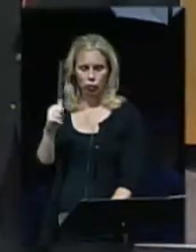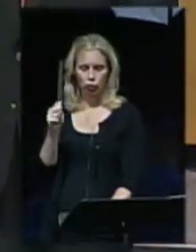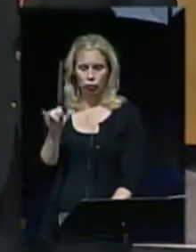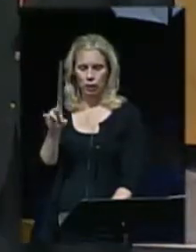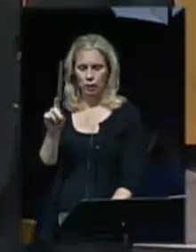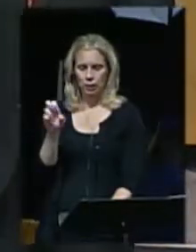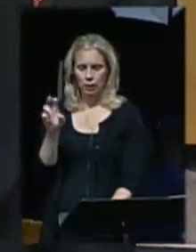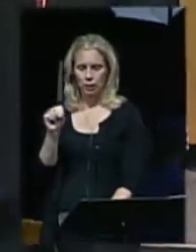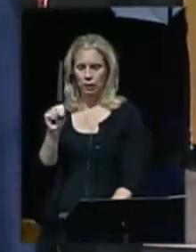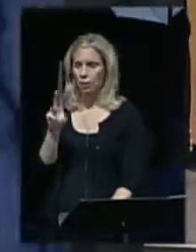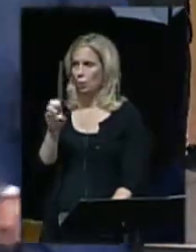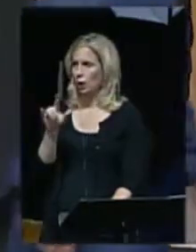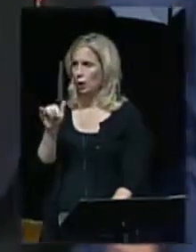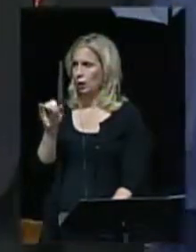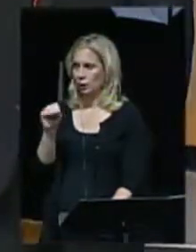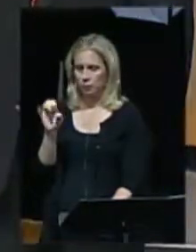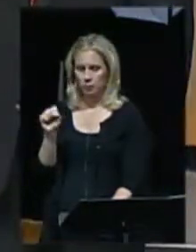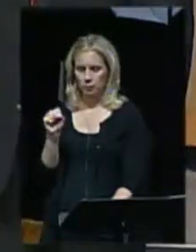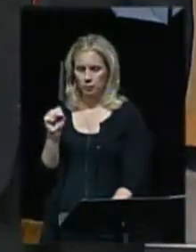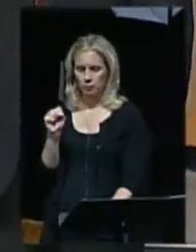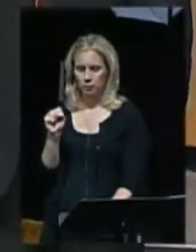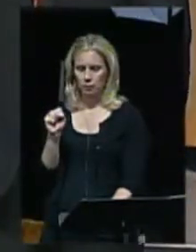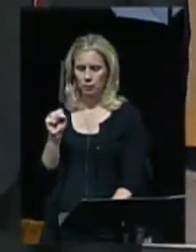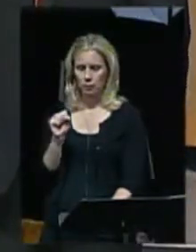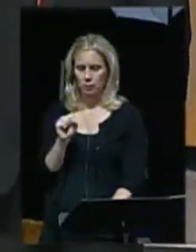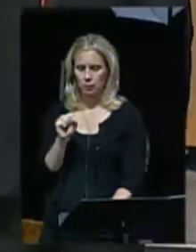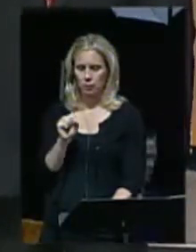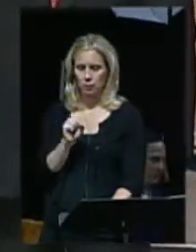Jaden Williams.